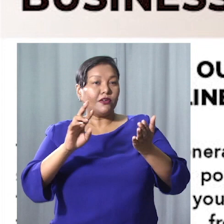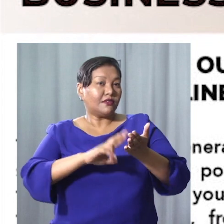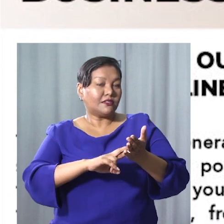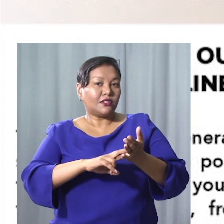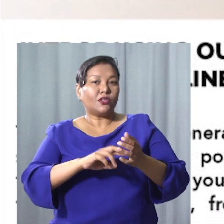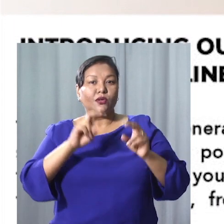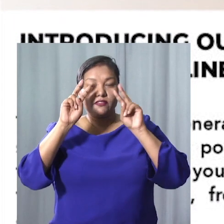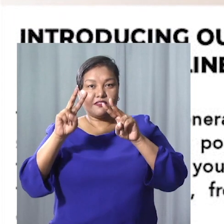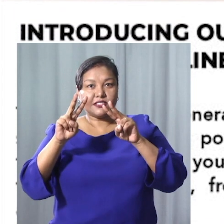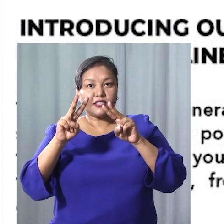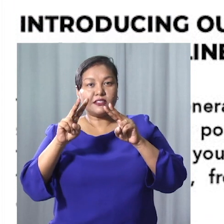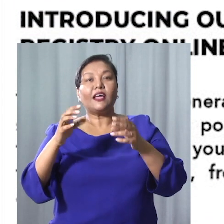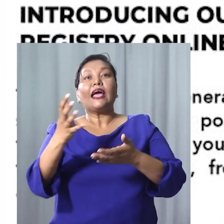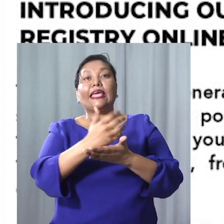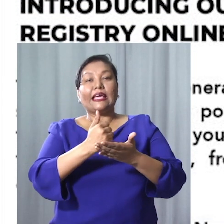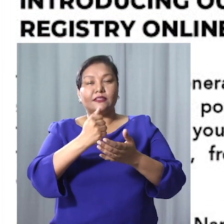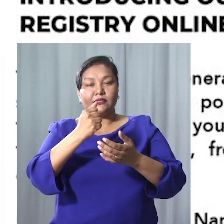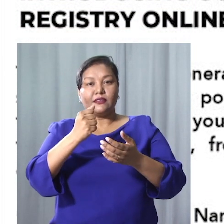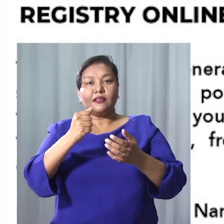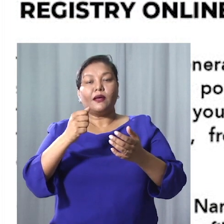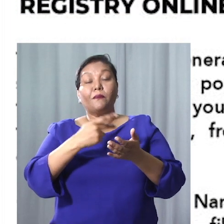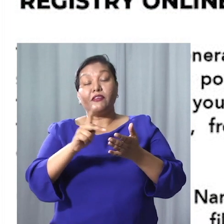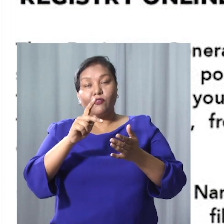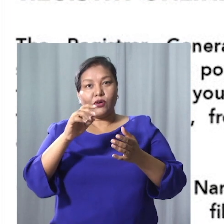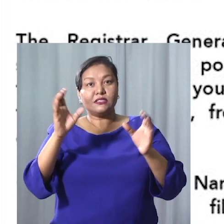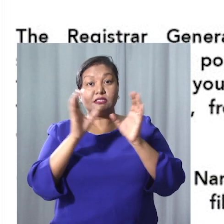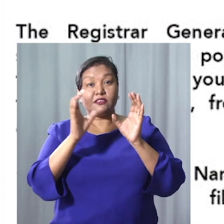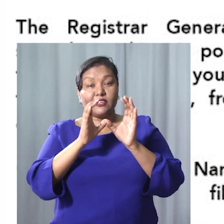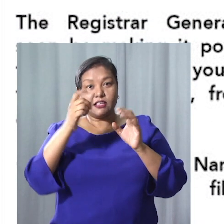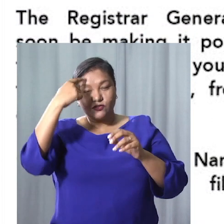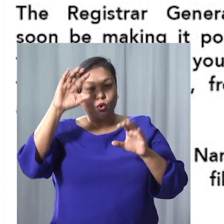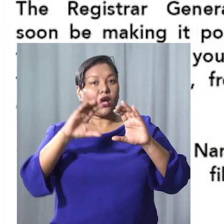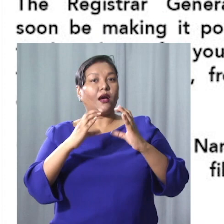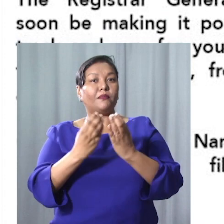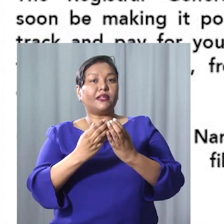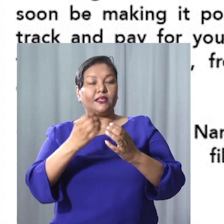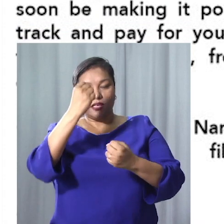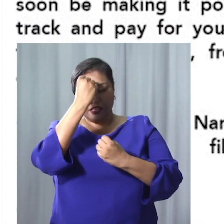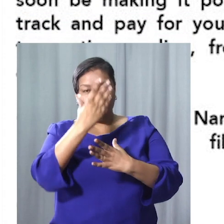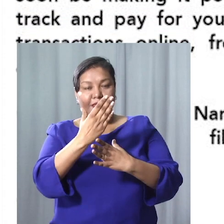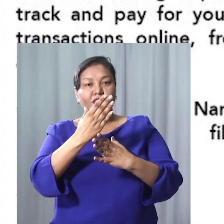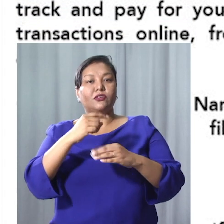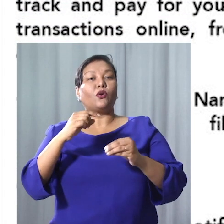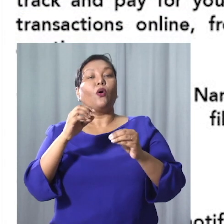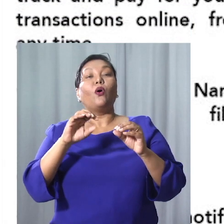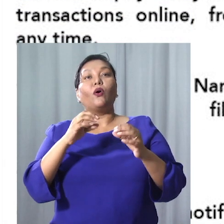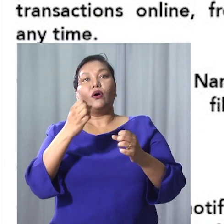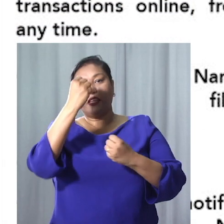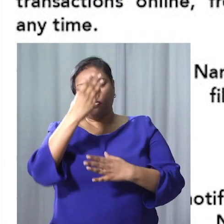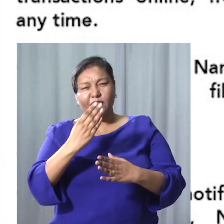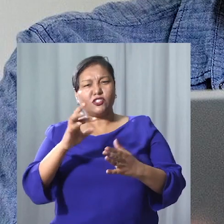for recently registered businesses, incorporated companies, or request certified copies of